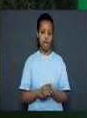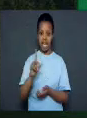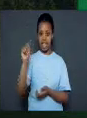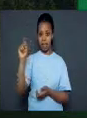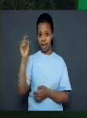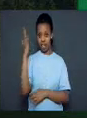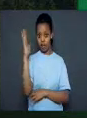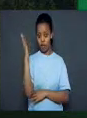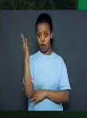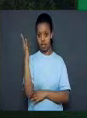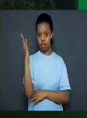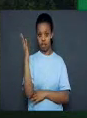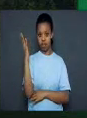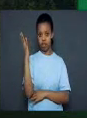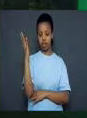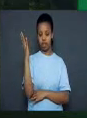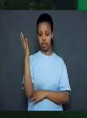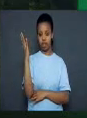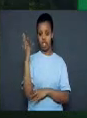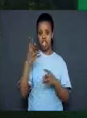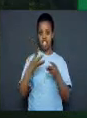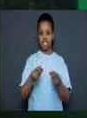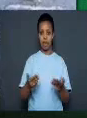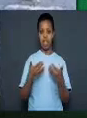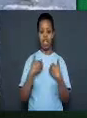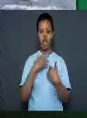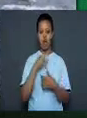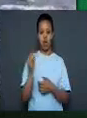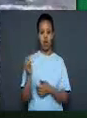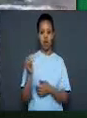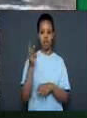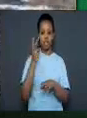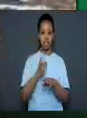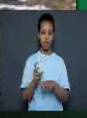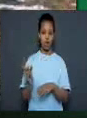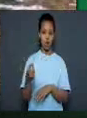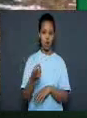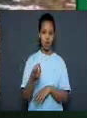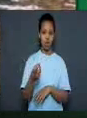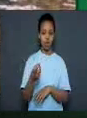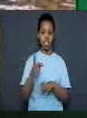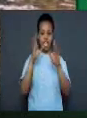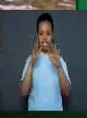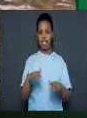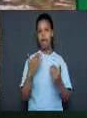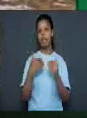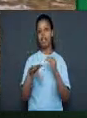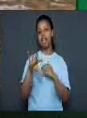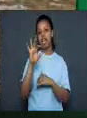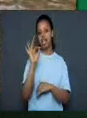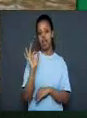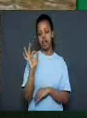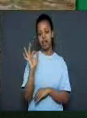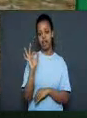Temperate forests are humid and receive a high amount of precipitation